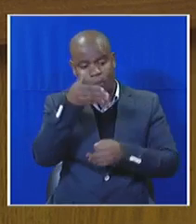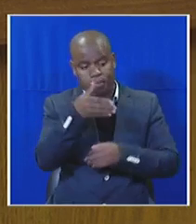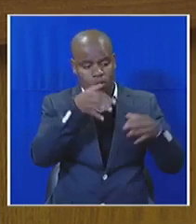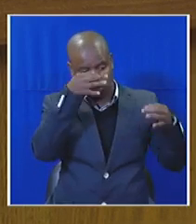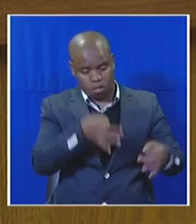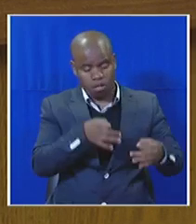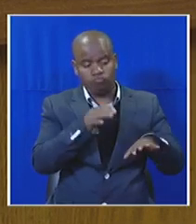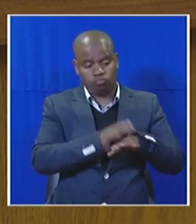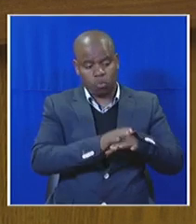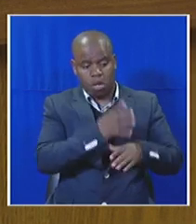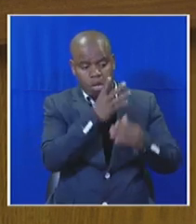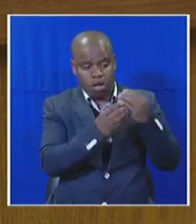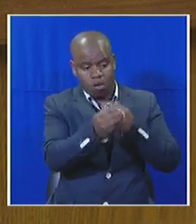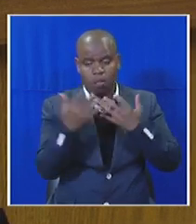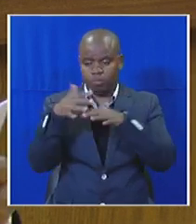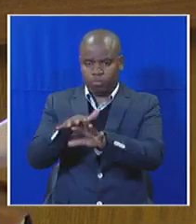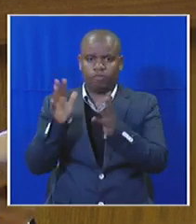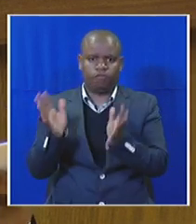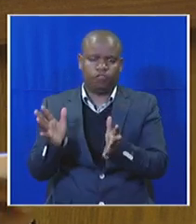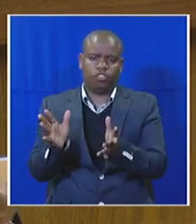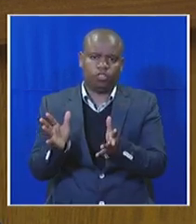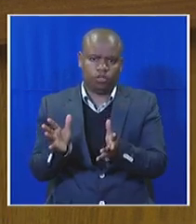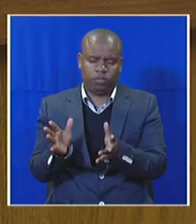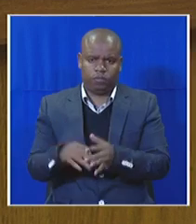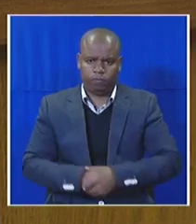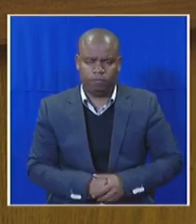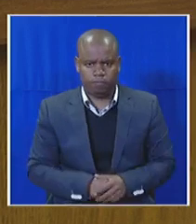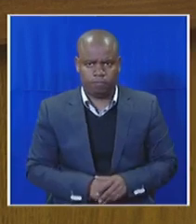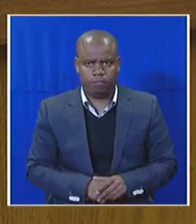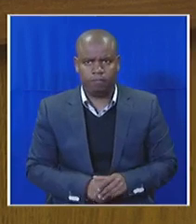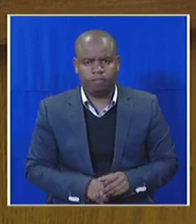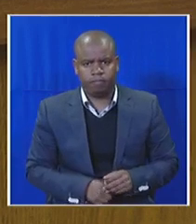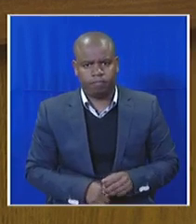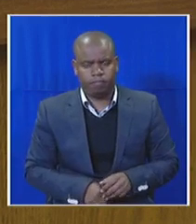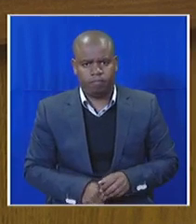and outcomes of the last Commission.